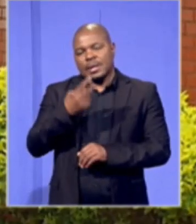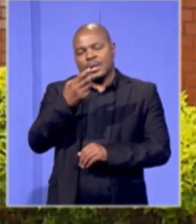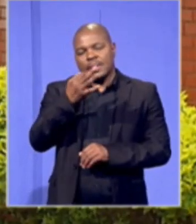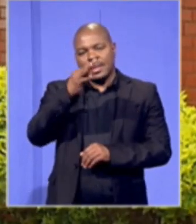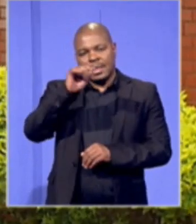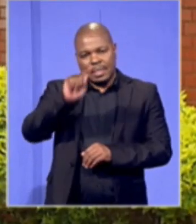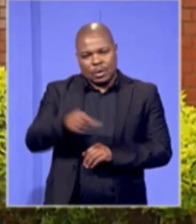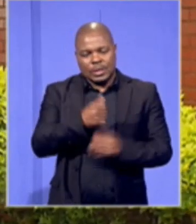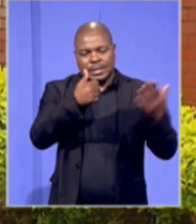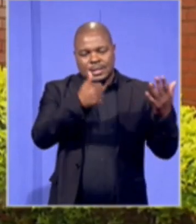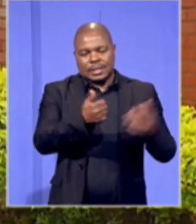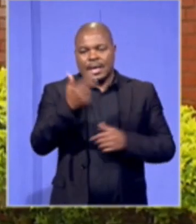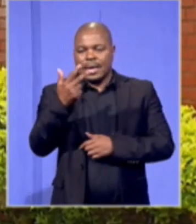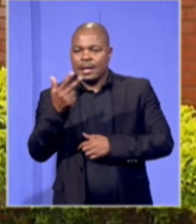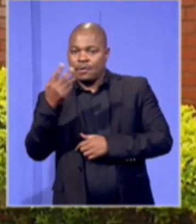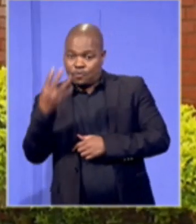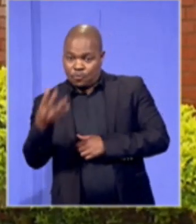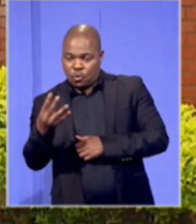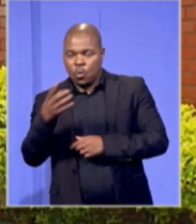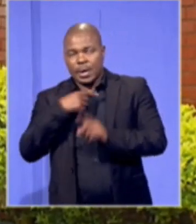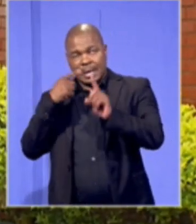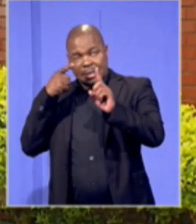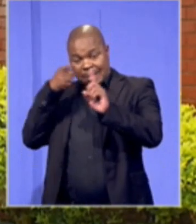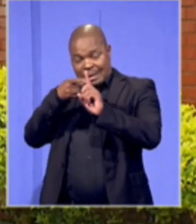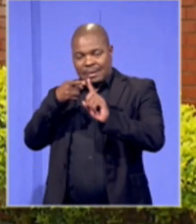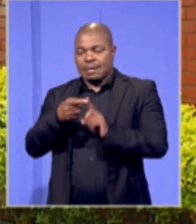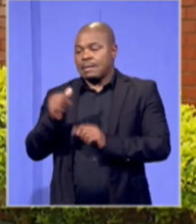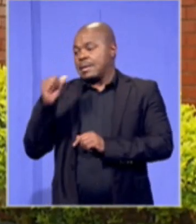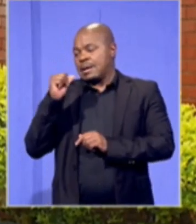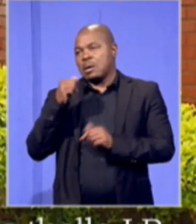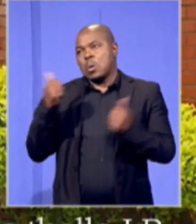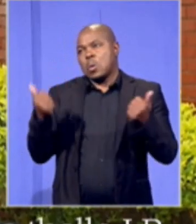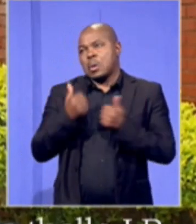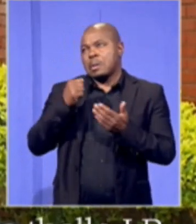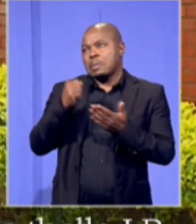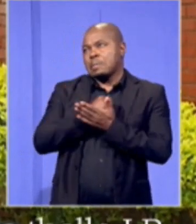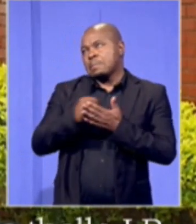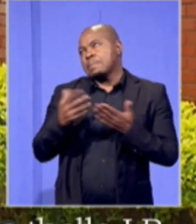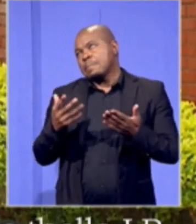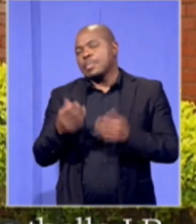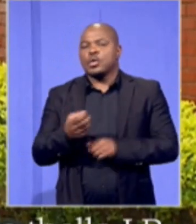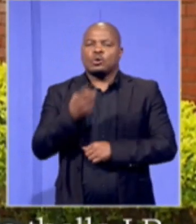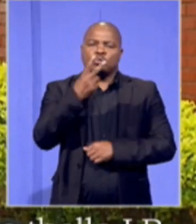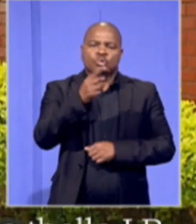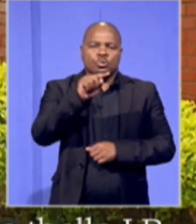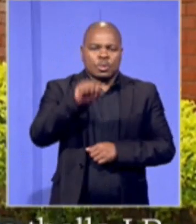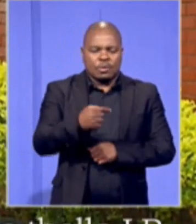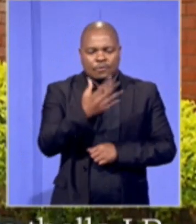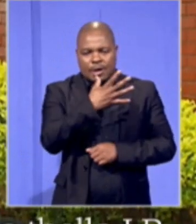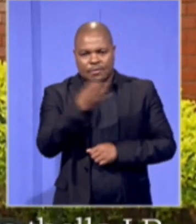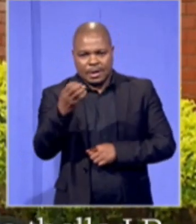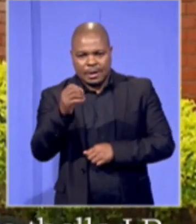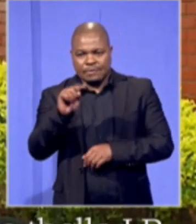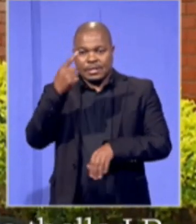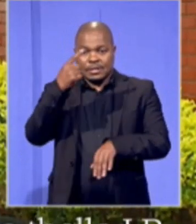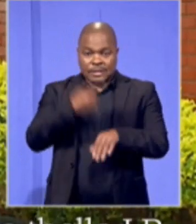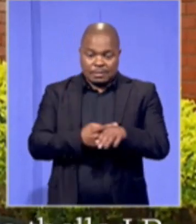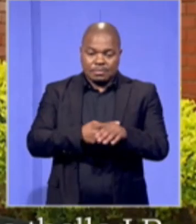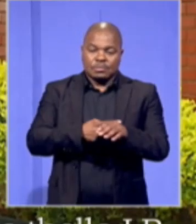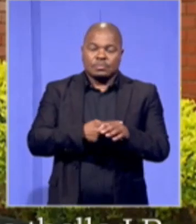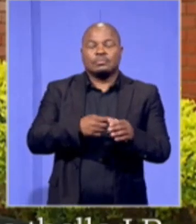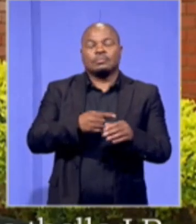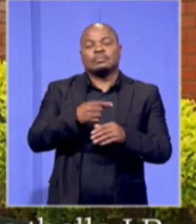3,684, and as of yesterday, we had already registered over 2,500 first-time entering